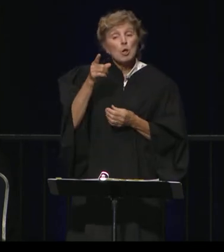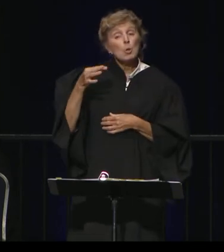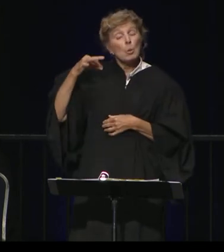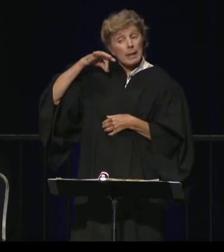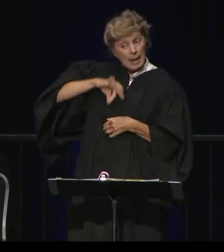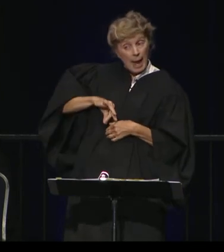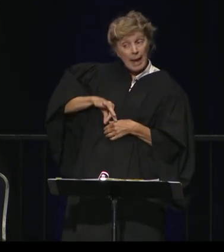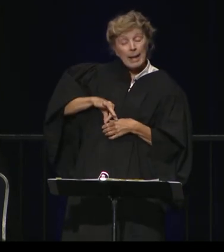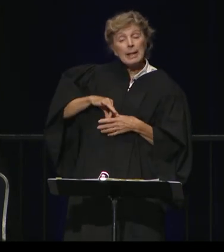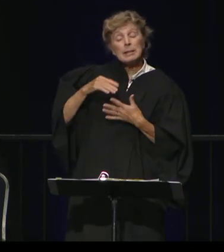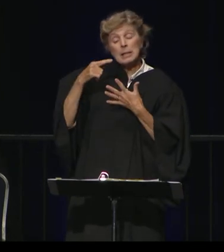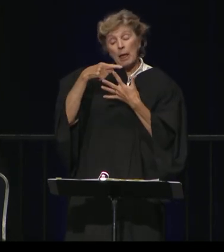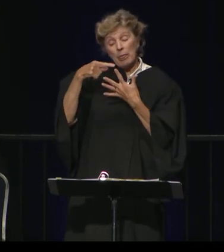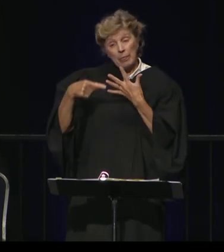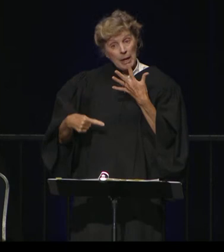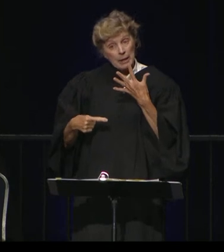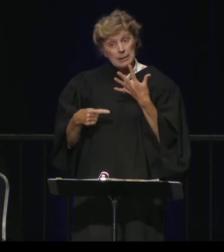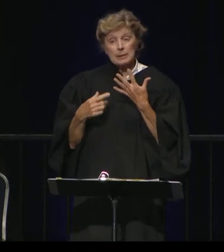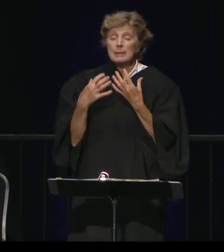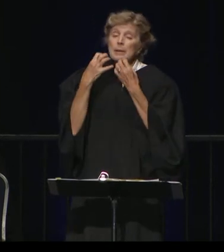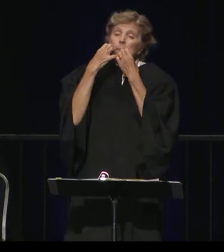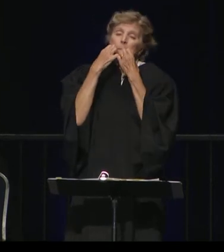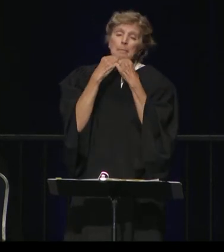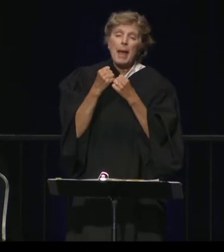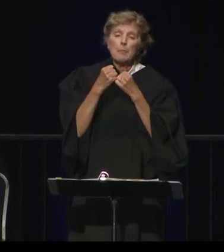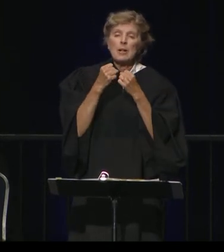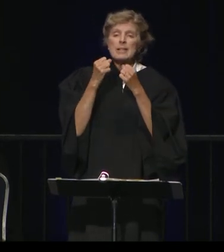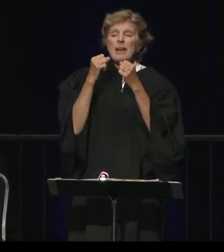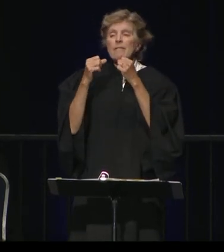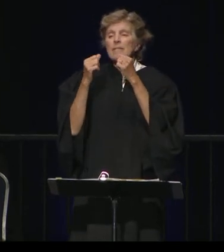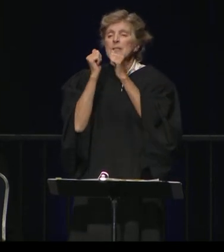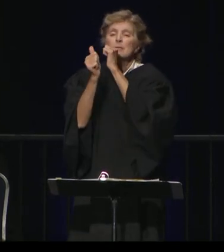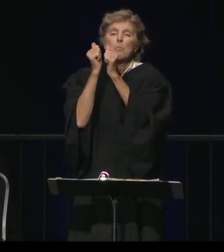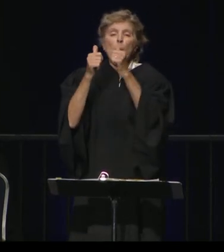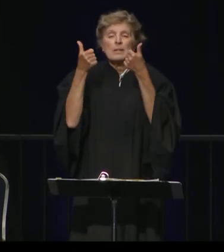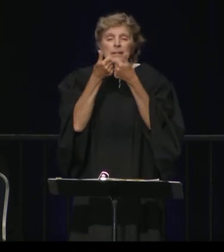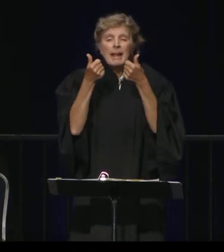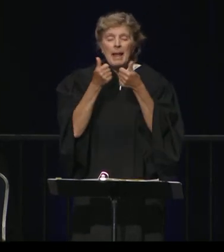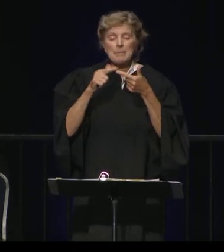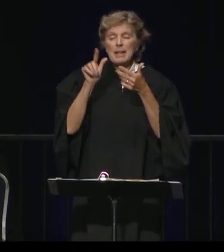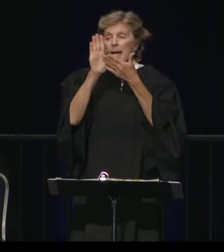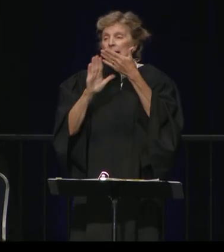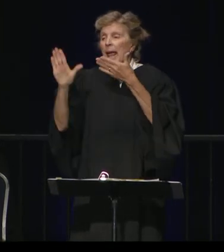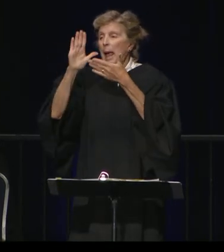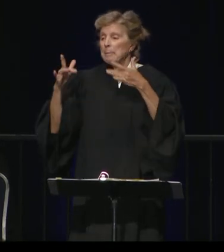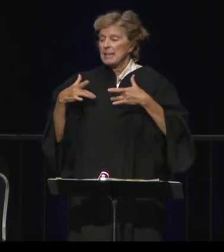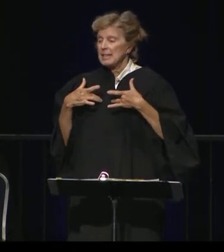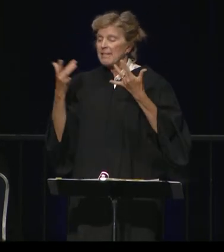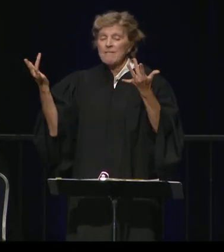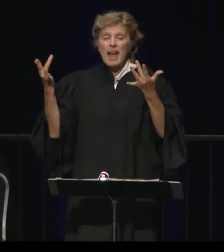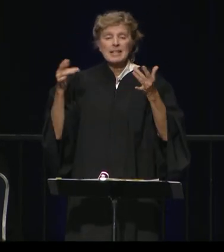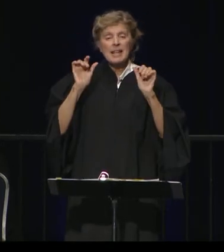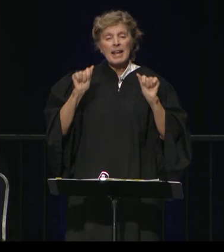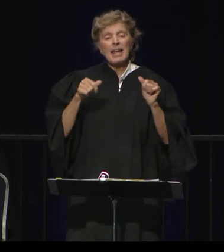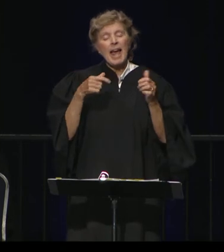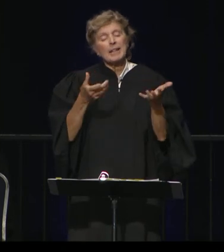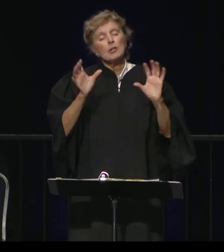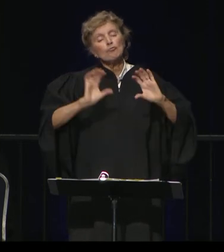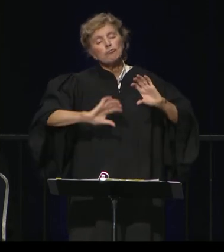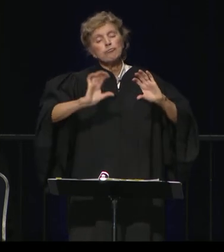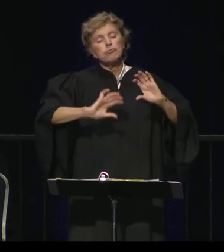along the way. Cherished memories at varsity games, campus events to reminisce about with lifelong